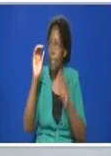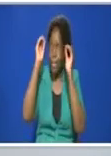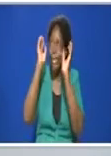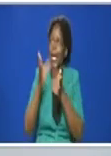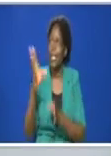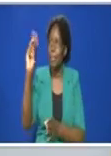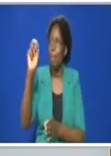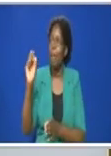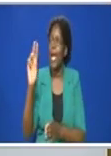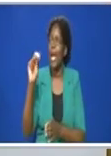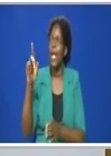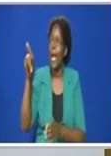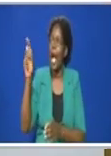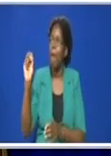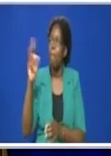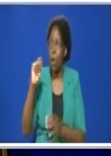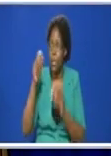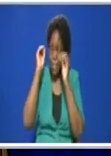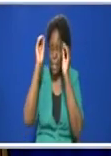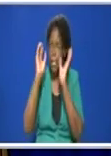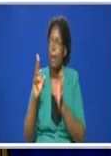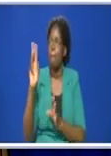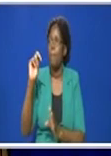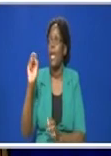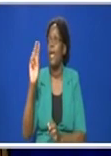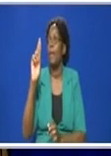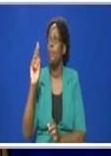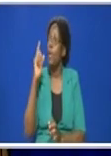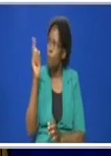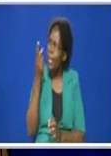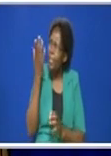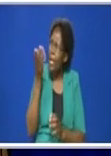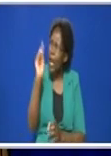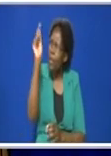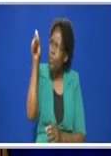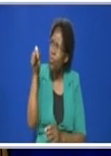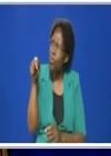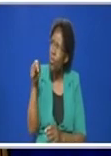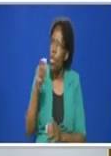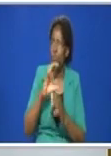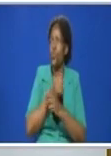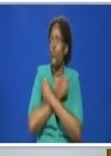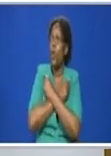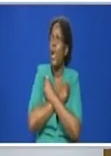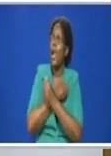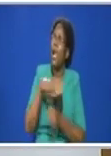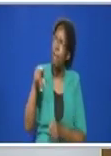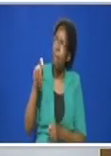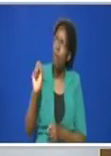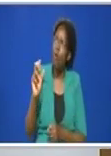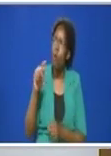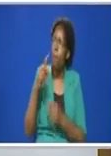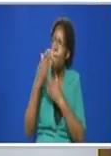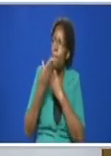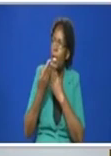Mary Kamau. You're teacher Mary Kamau. Yes. First thing, kwanza ni kuuliza swali. Do you love pork? Of course. Who